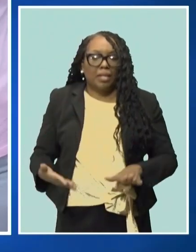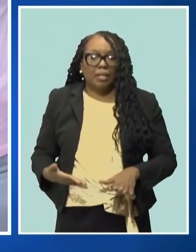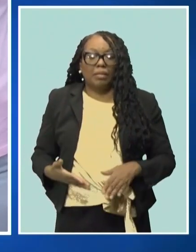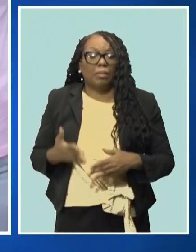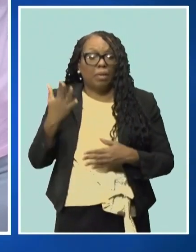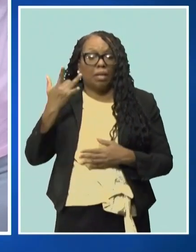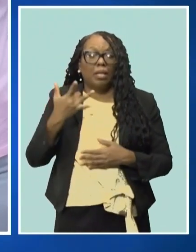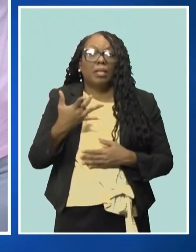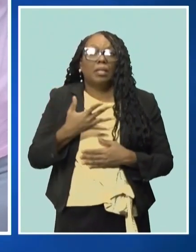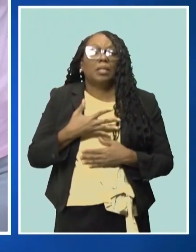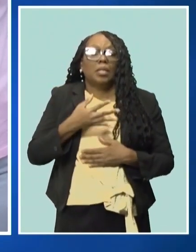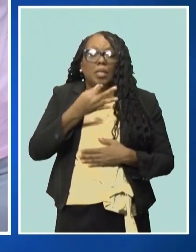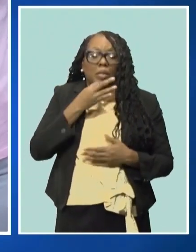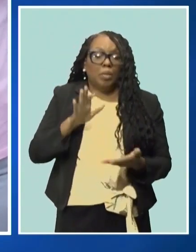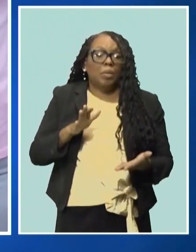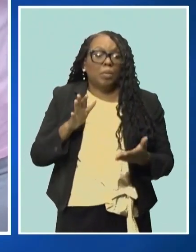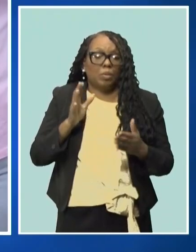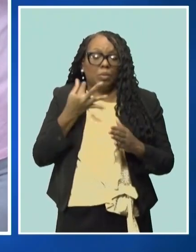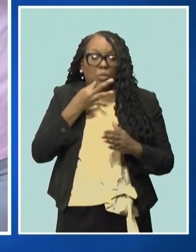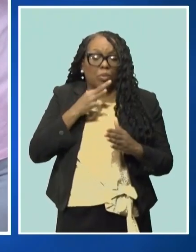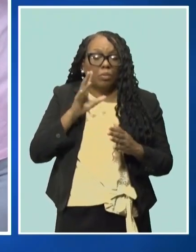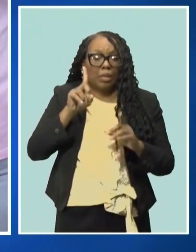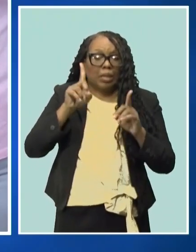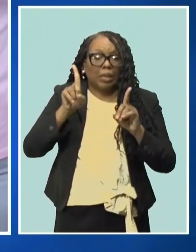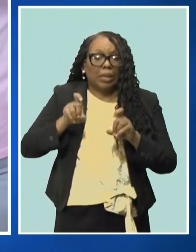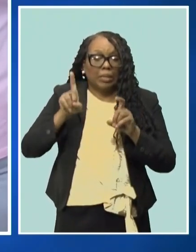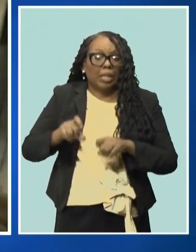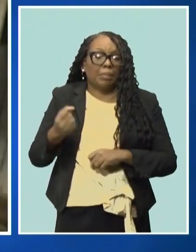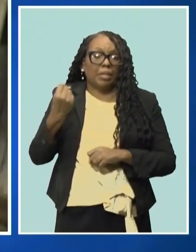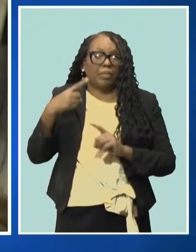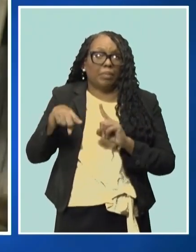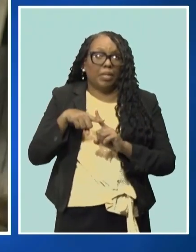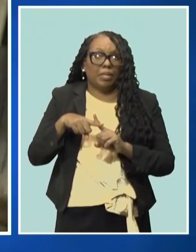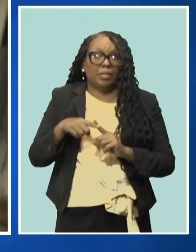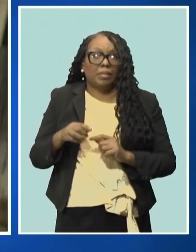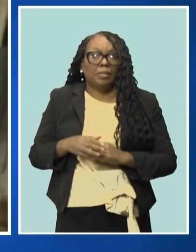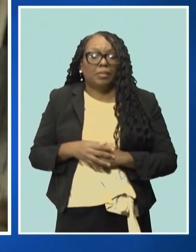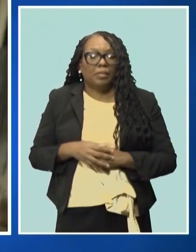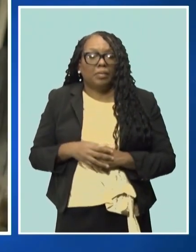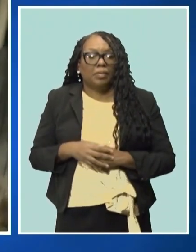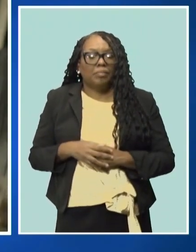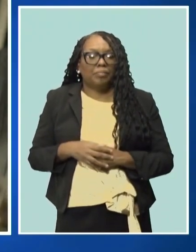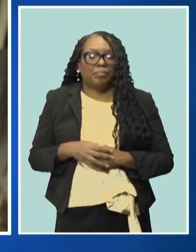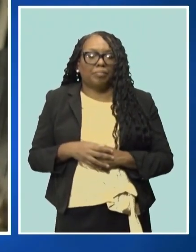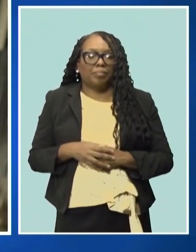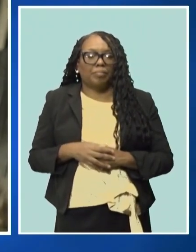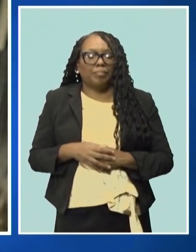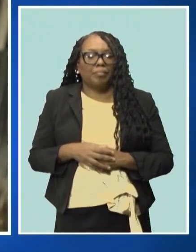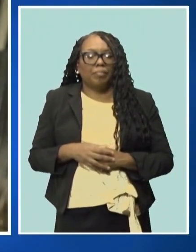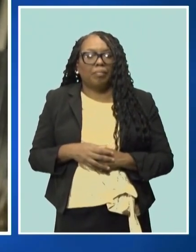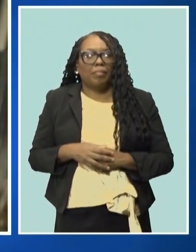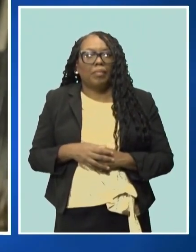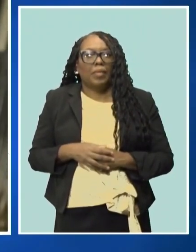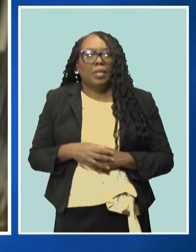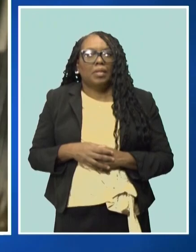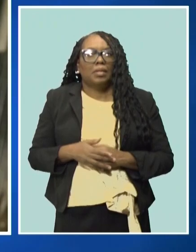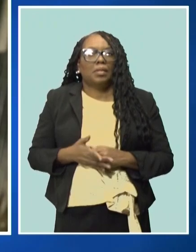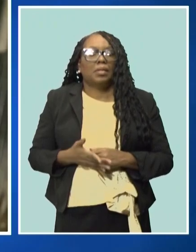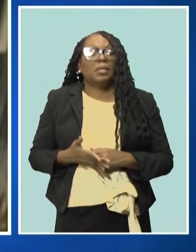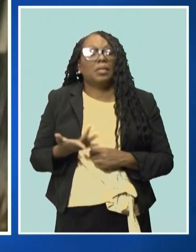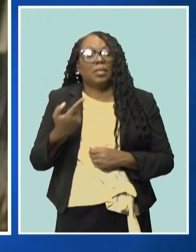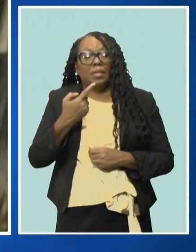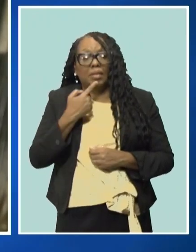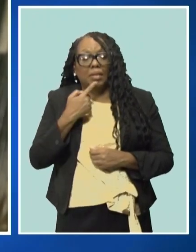exam. Yeah, so they didn't tell she anything as yet. Though yet not set in stone, Ms. Dublin says